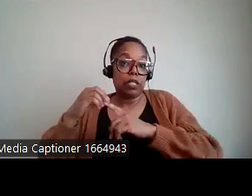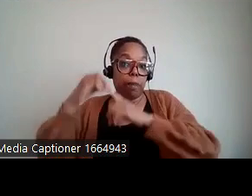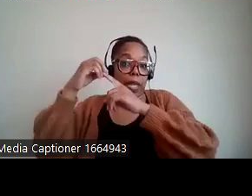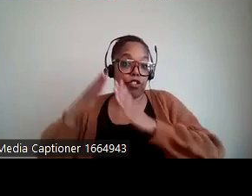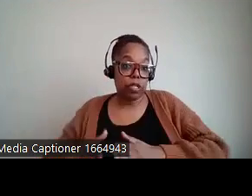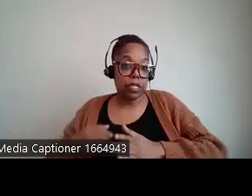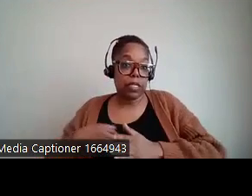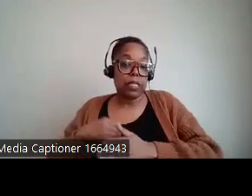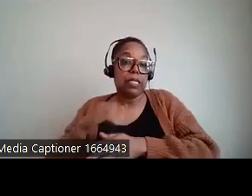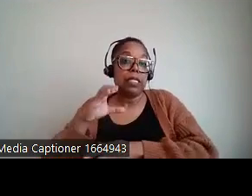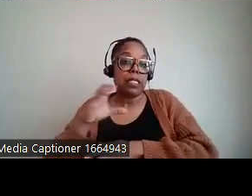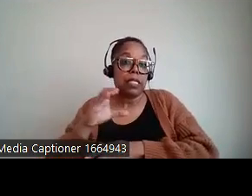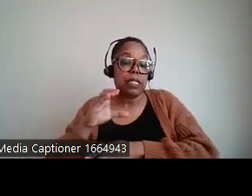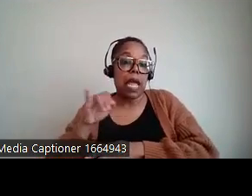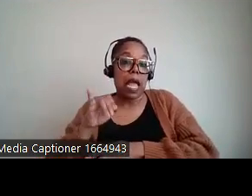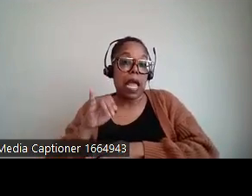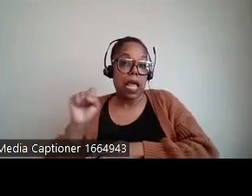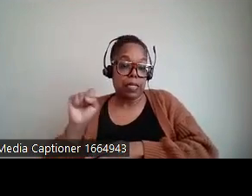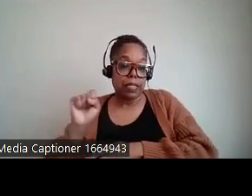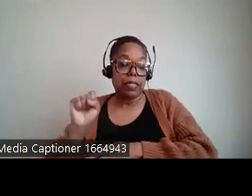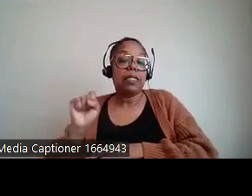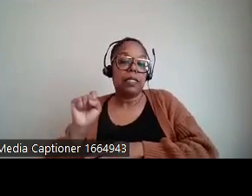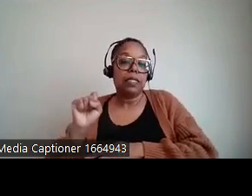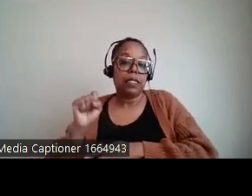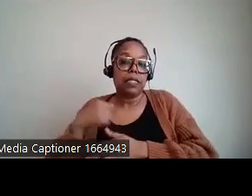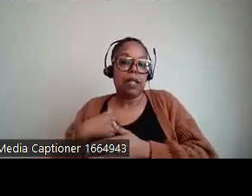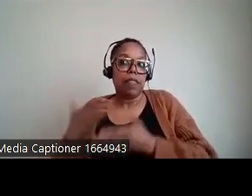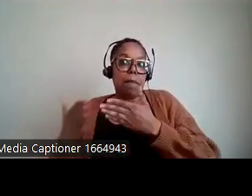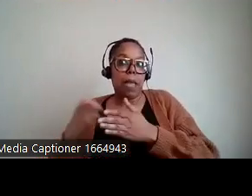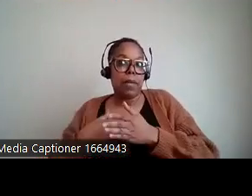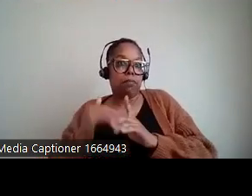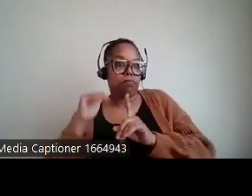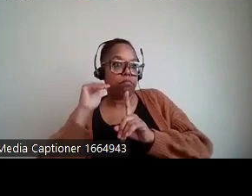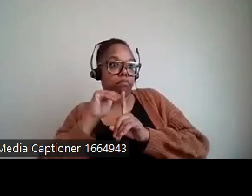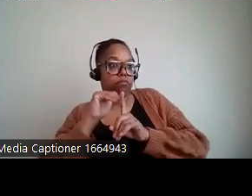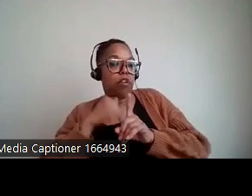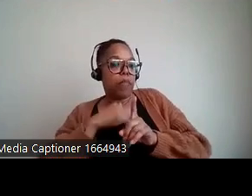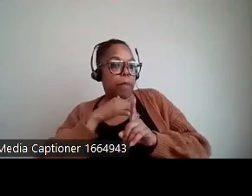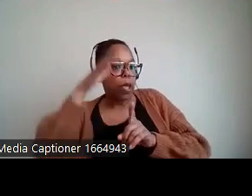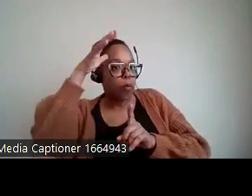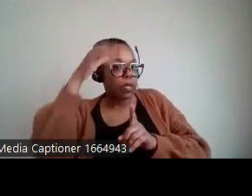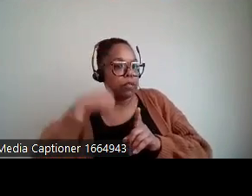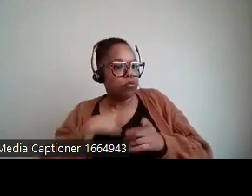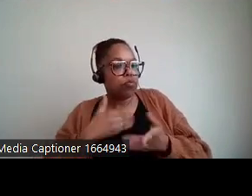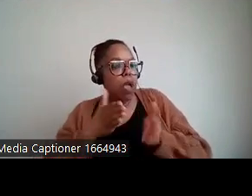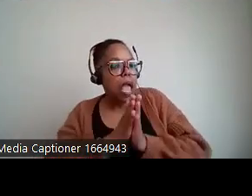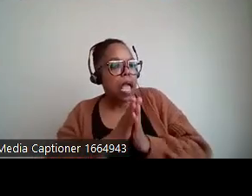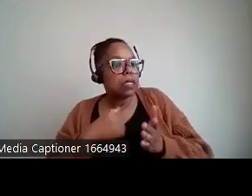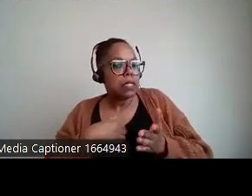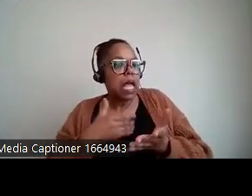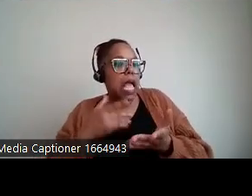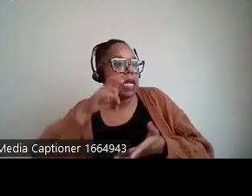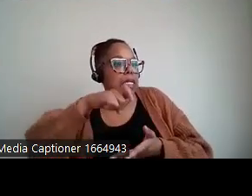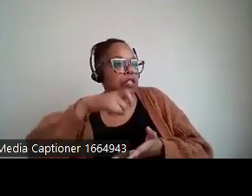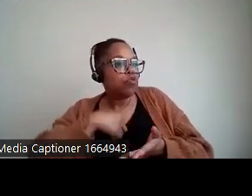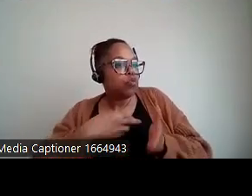reminder, which I think goes a long way with families. In case they did stick it someplace, they're going to go dig it out and, put it in a place where they can